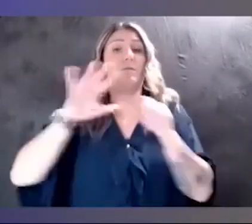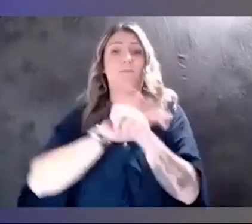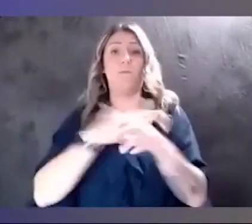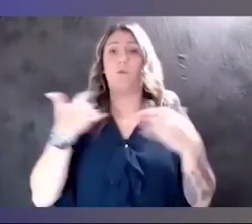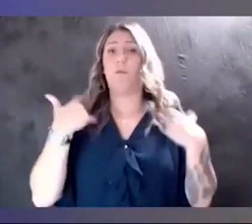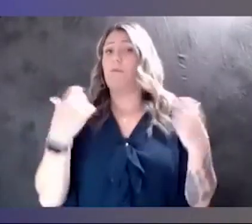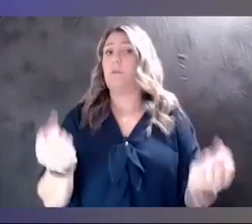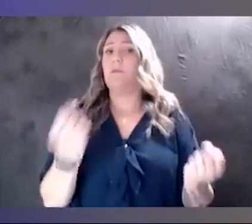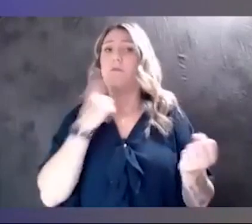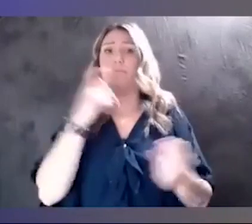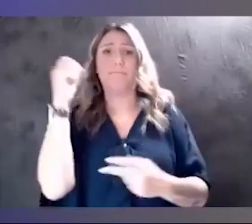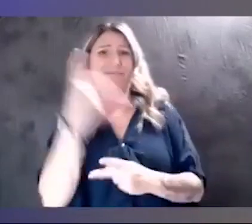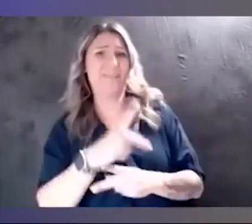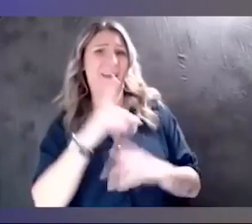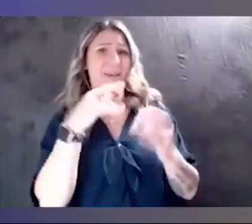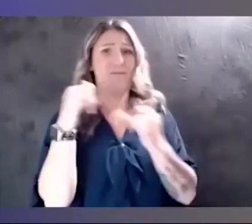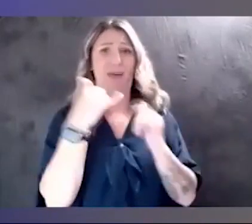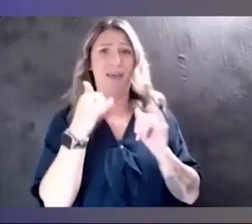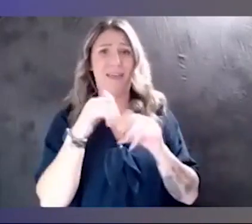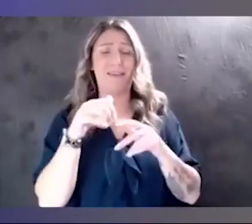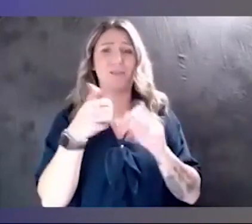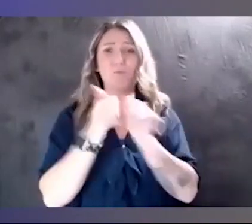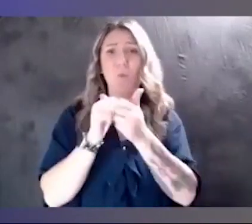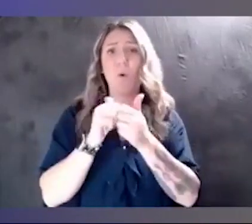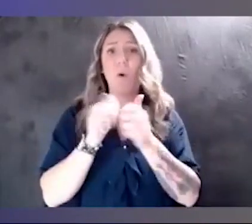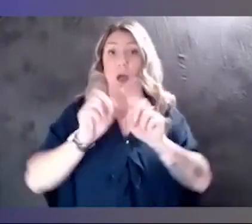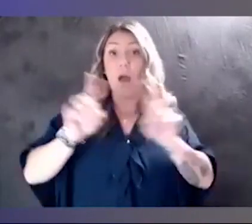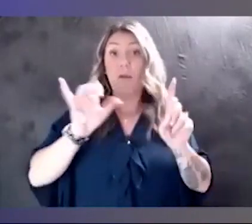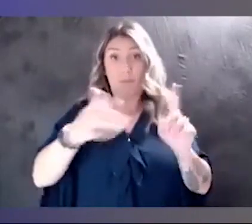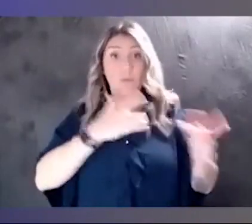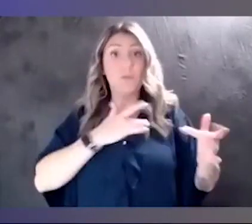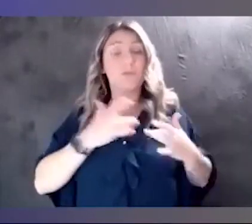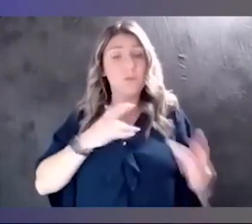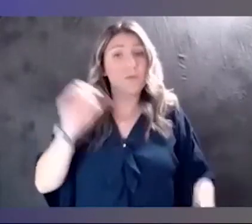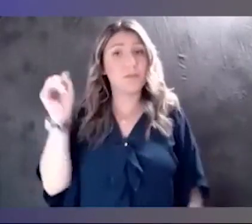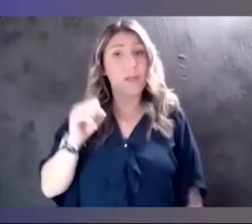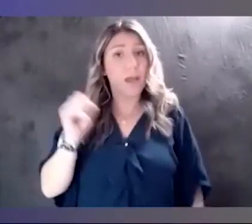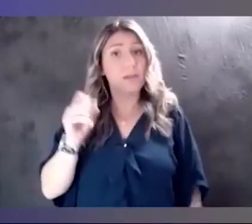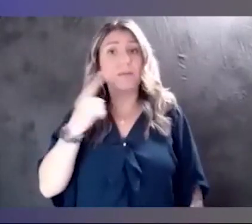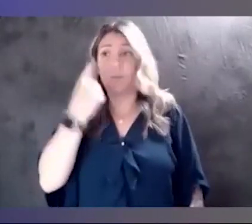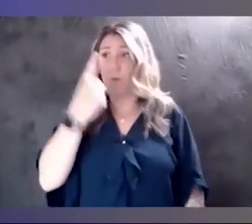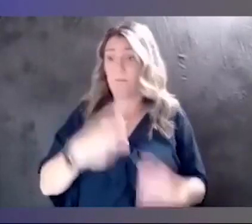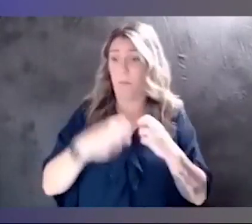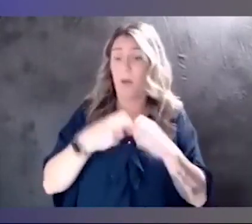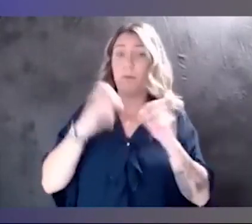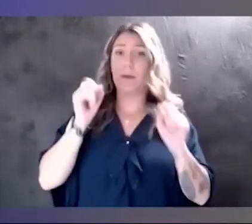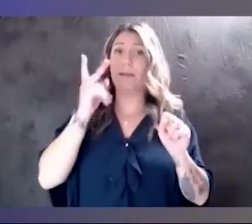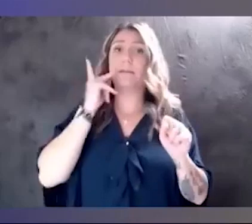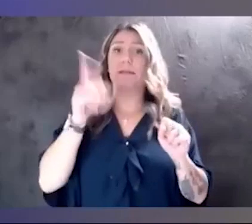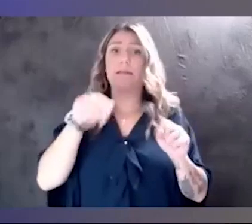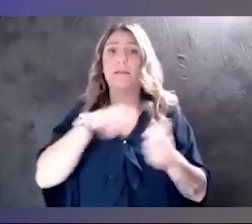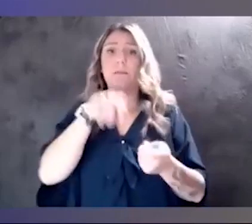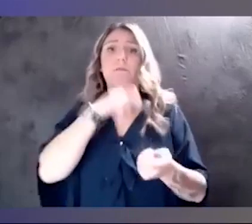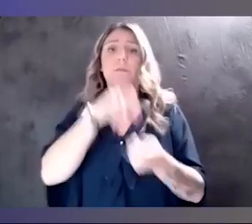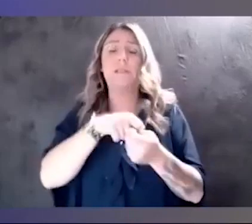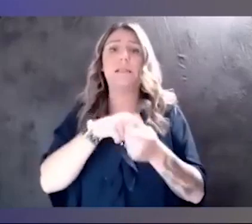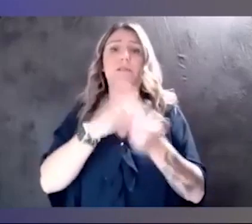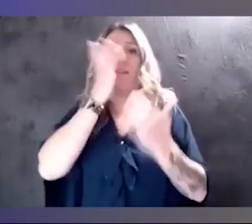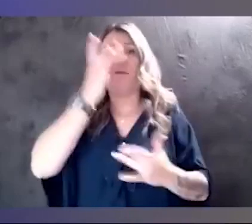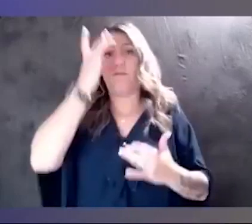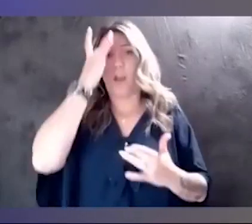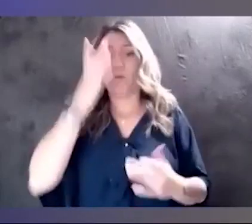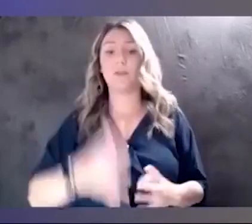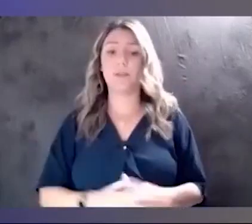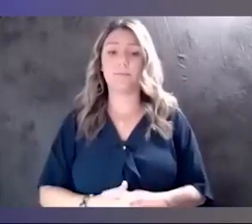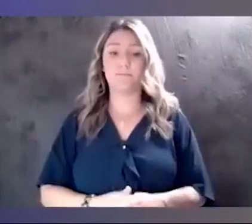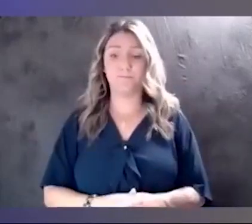he's doing great. However, that's a concern. That is one of the problems we can see with this particular virus. And so the